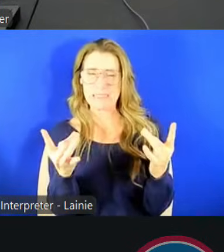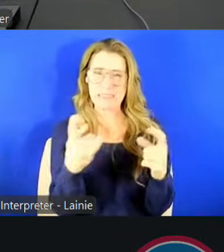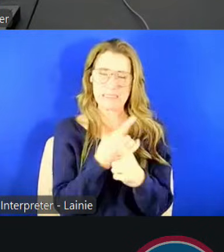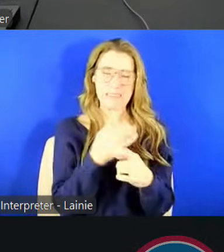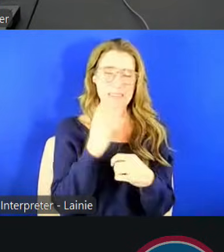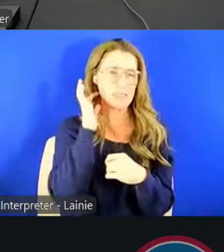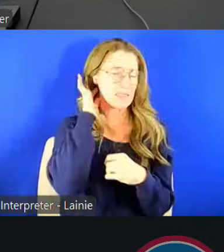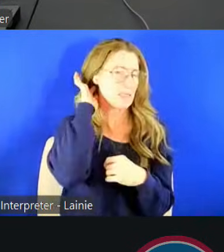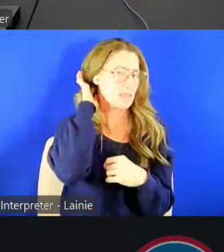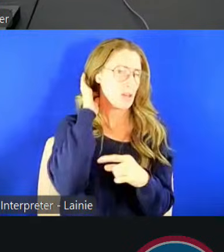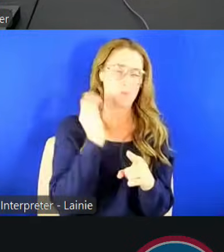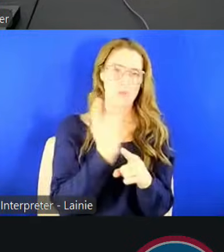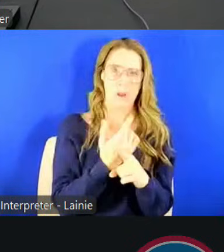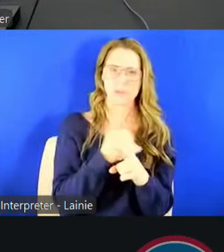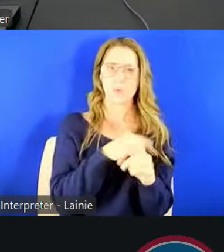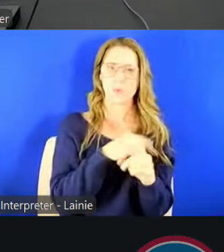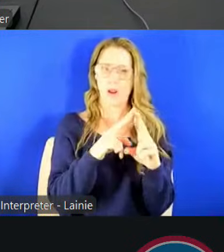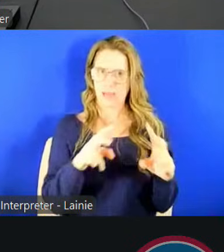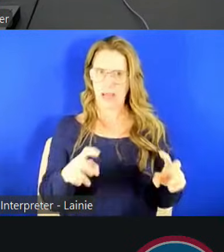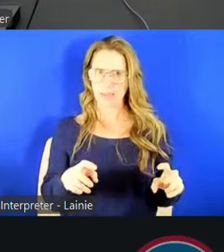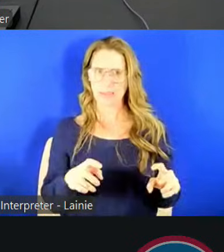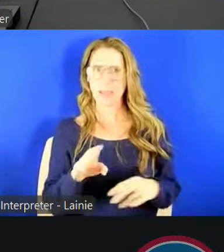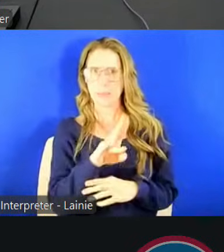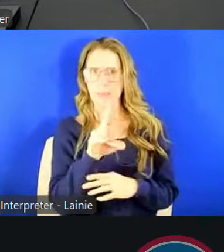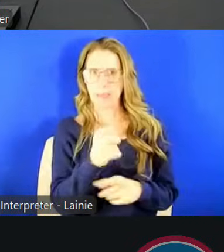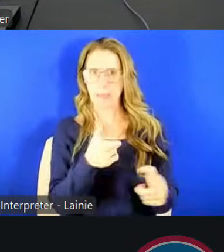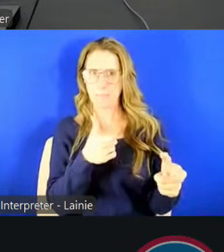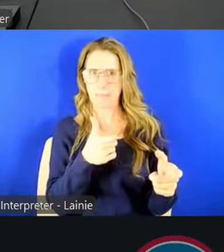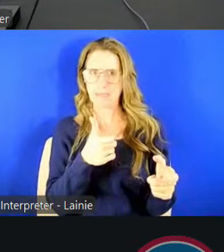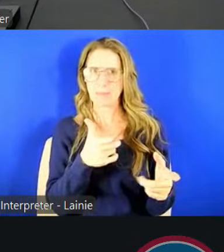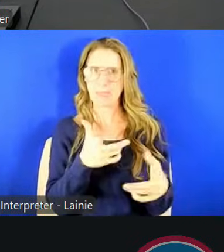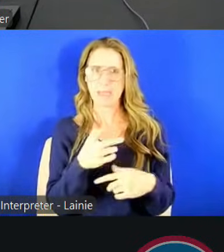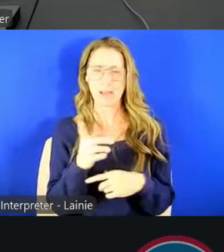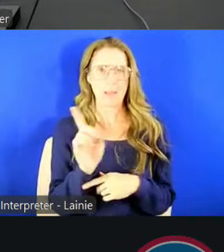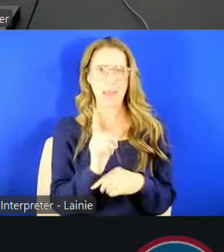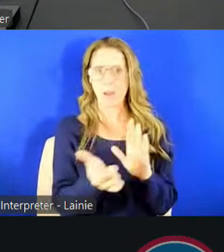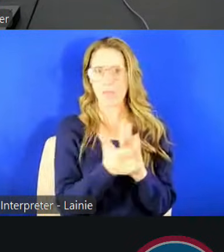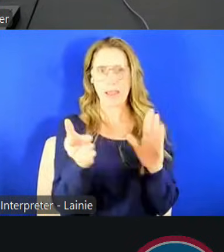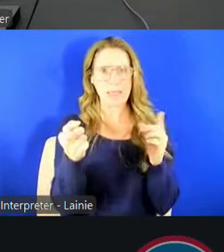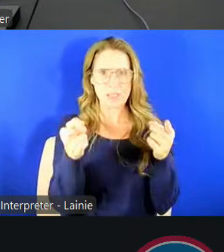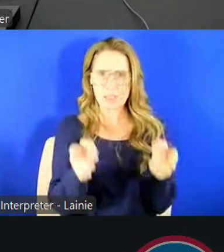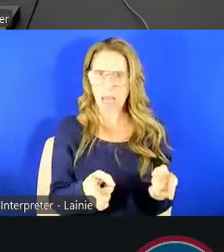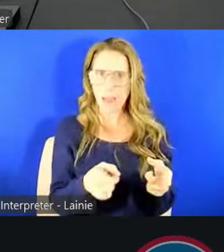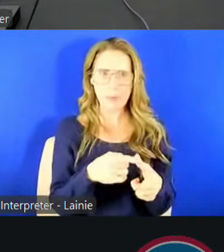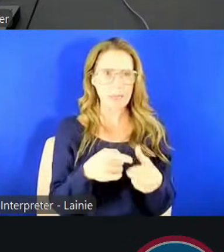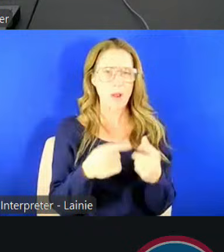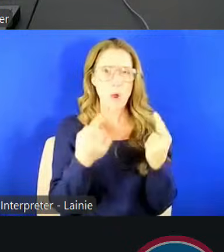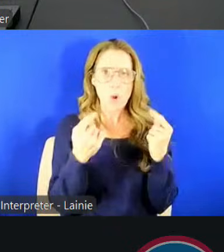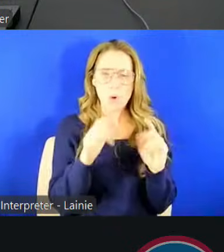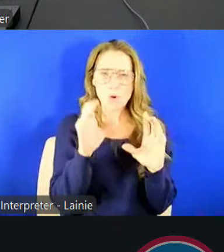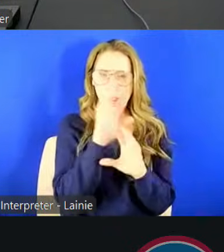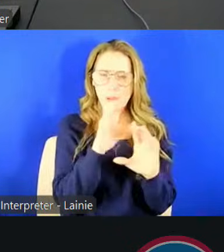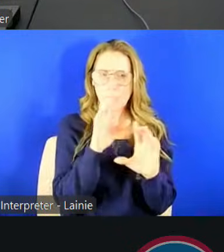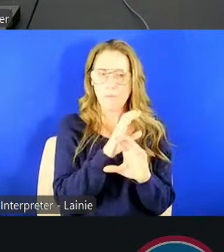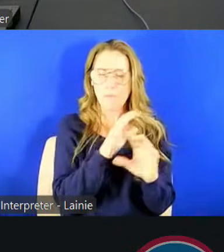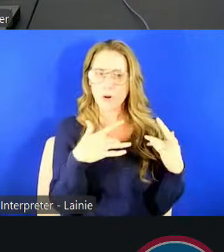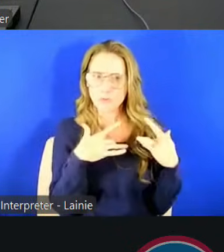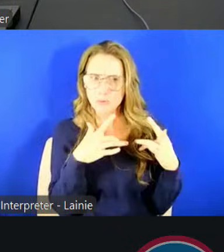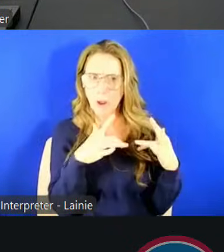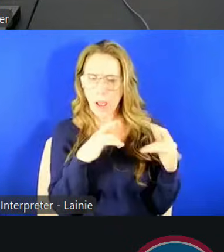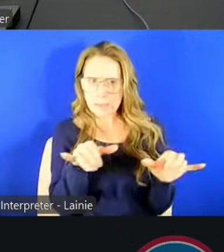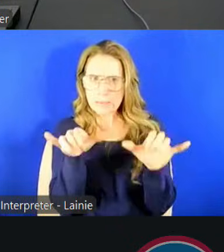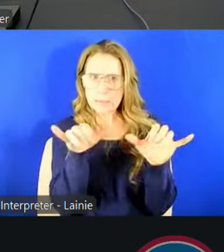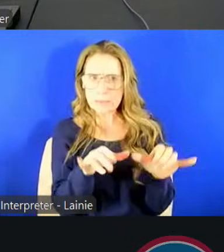just looking at bus speed improvements, like where the violations are happening, how many tickets, like, you know, we're trying to look for a trend of like, we're seeing tons